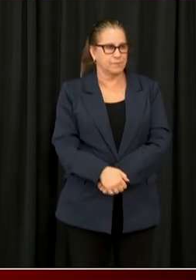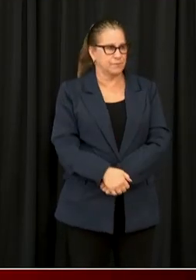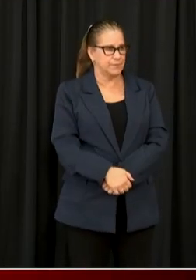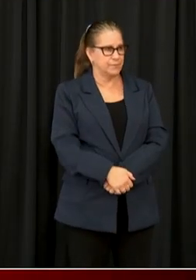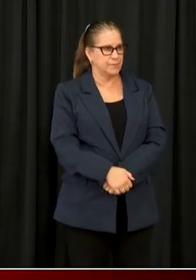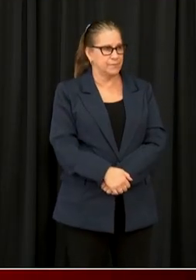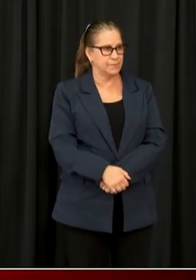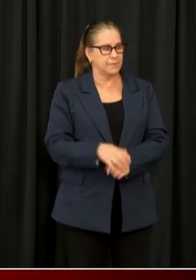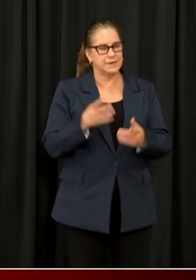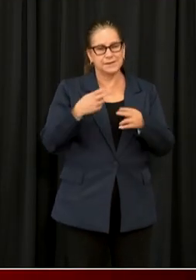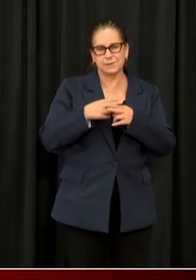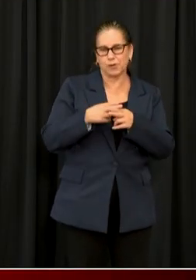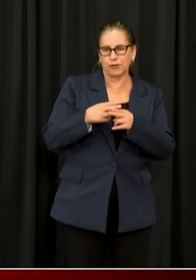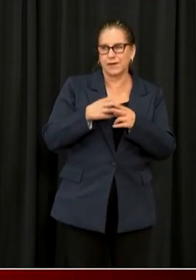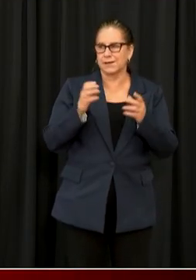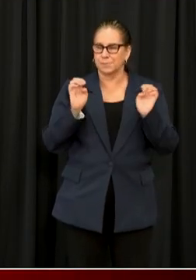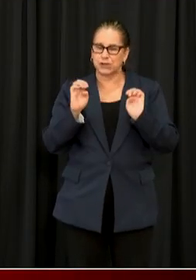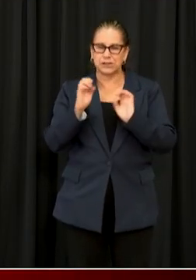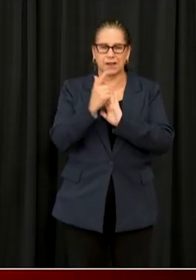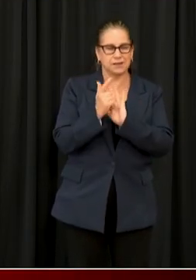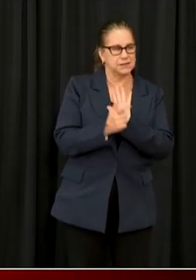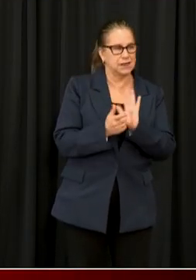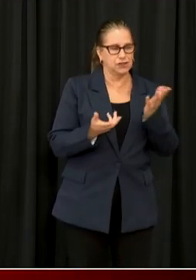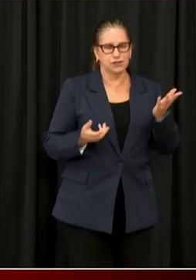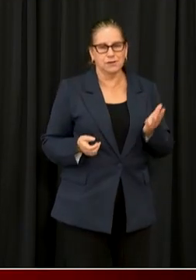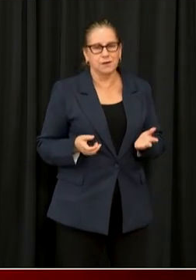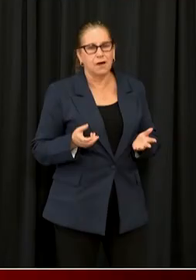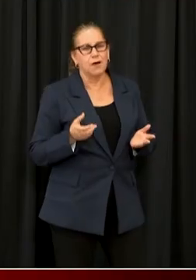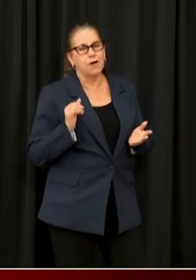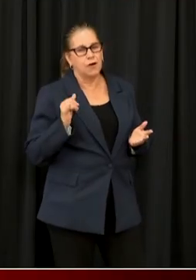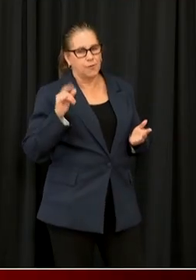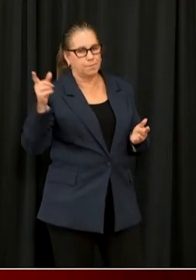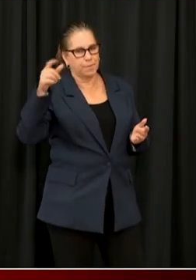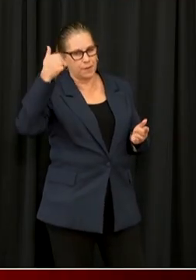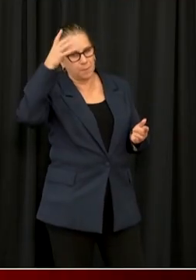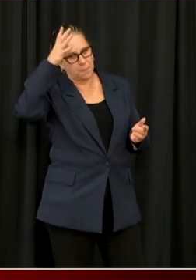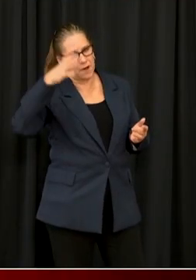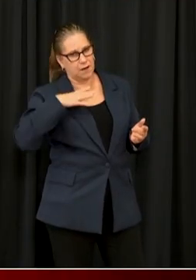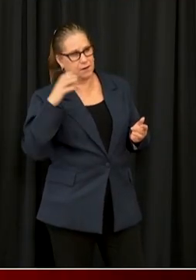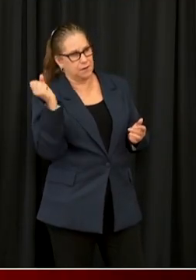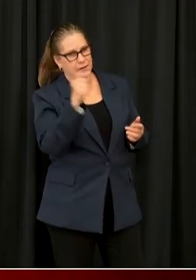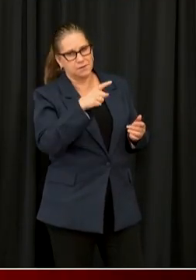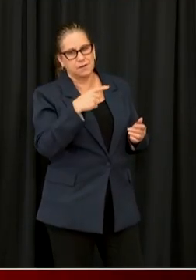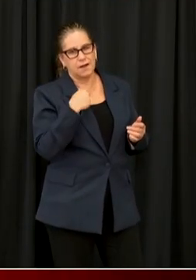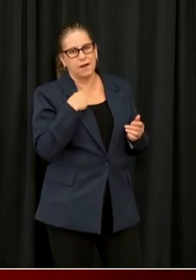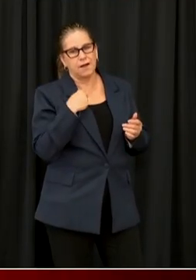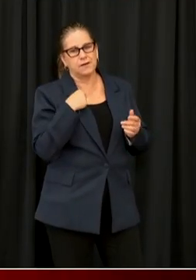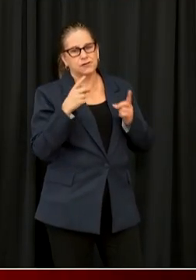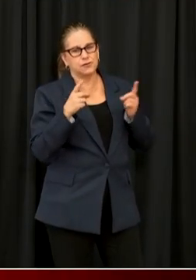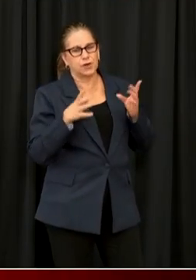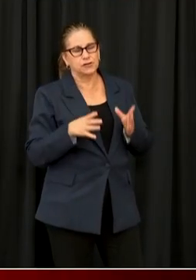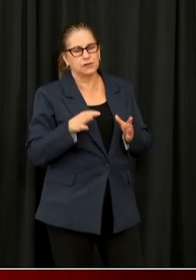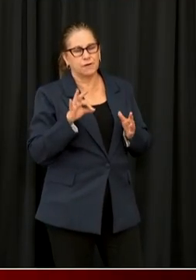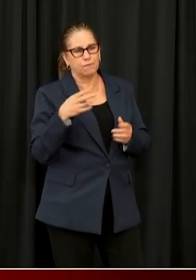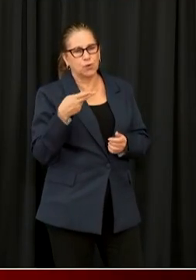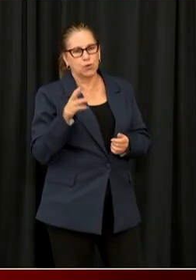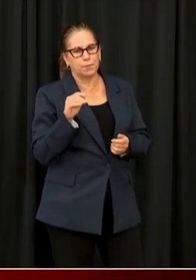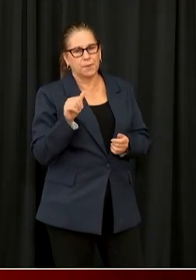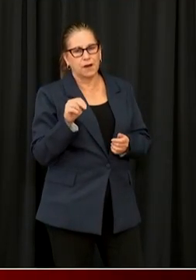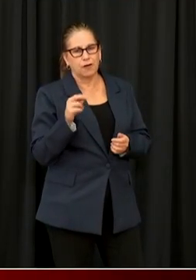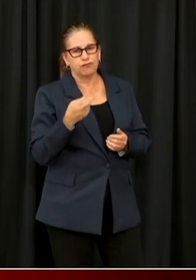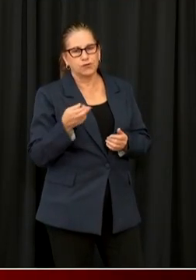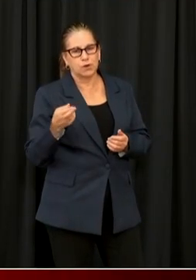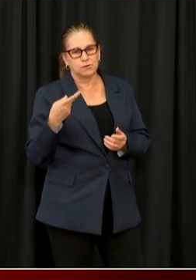Yes. When we interviewed the director of human resources back in, I believe, early May, the number was